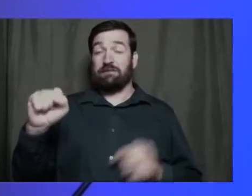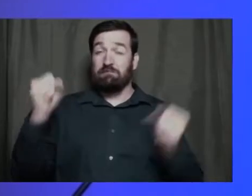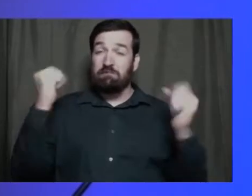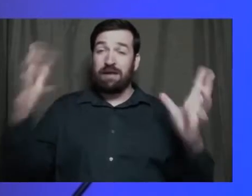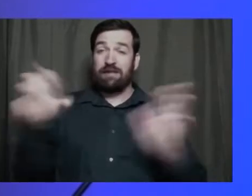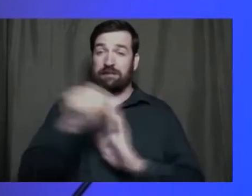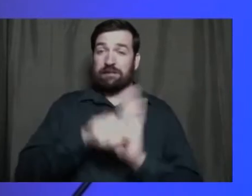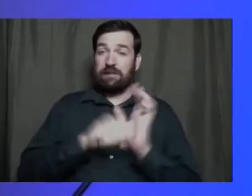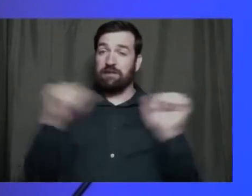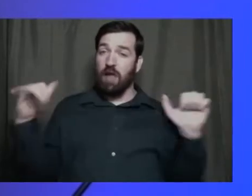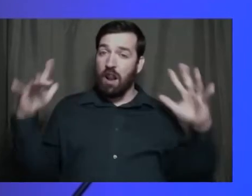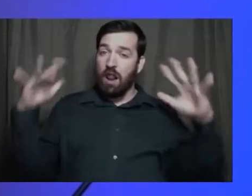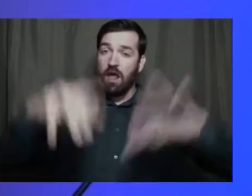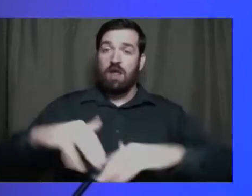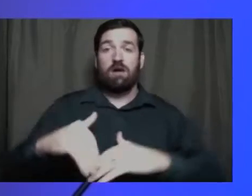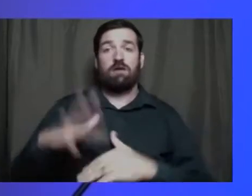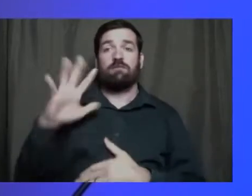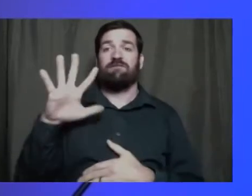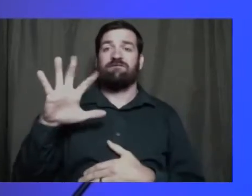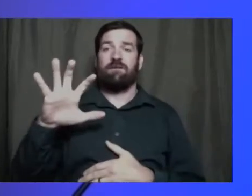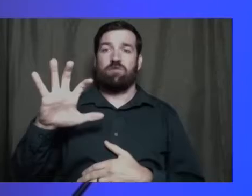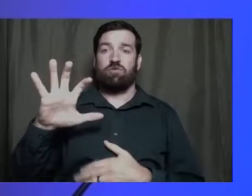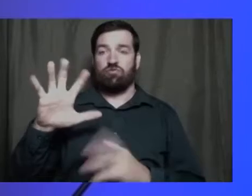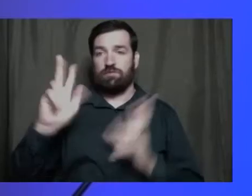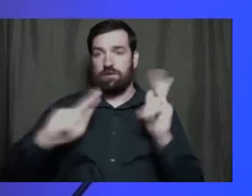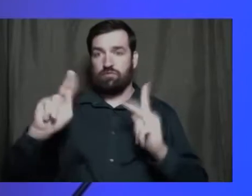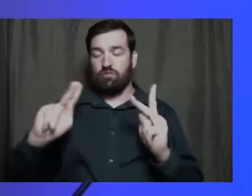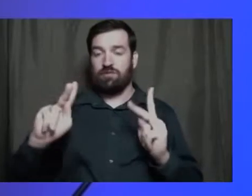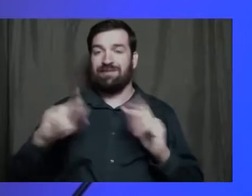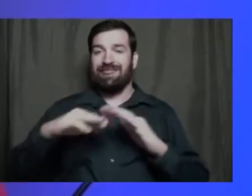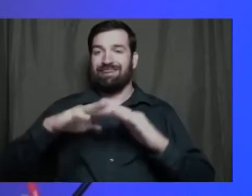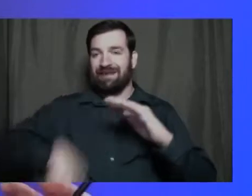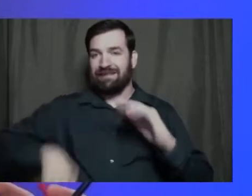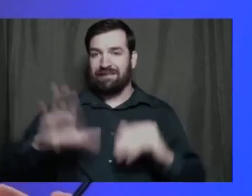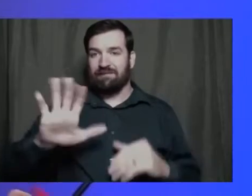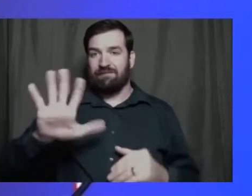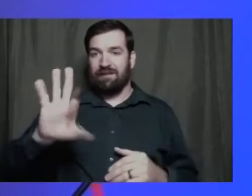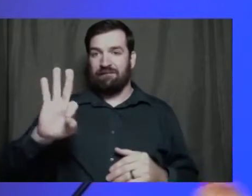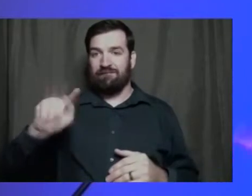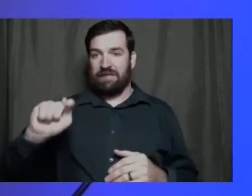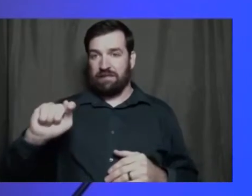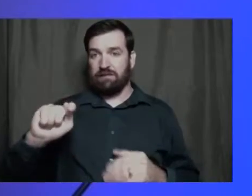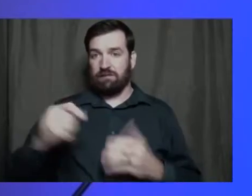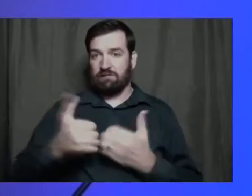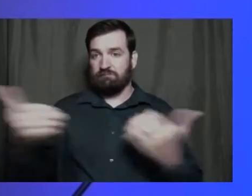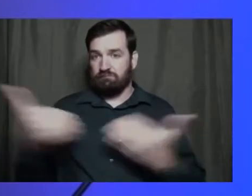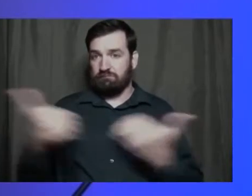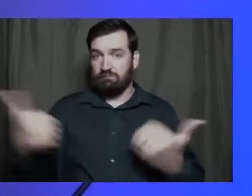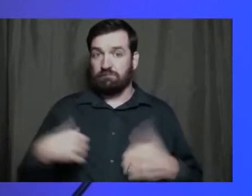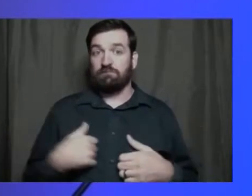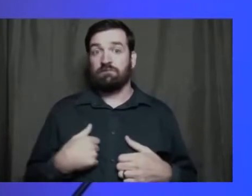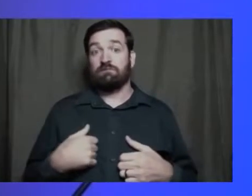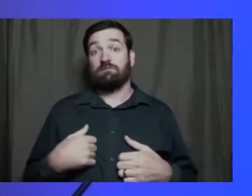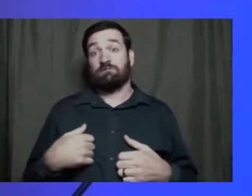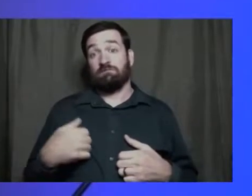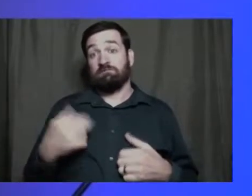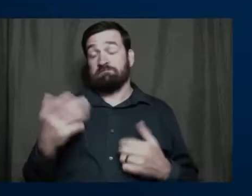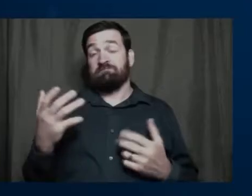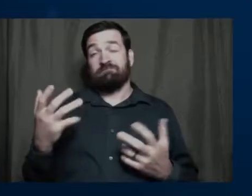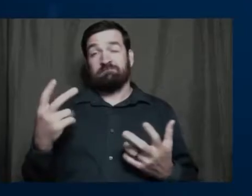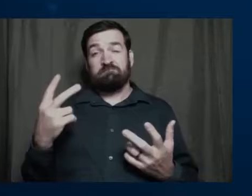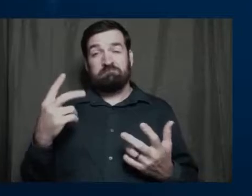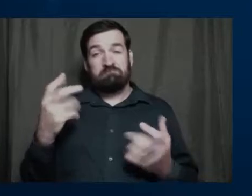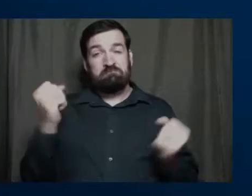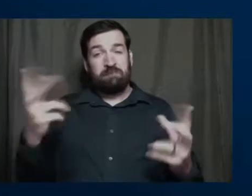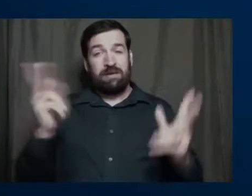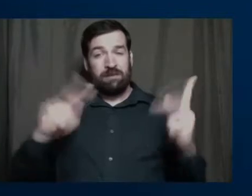plus people, fewer than 5 feet away. So she was saying she's guessing a lot of people might not follow this advice. Do you think the